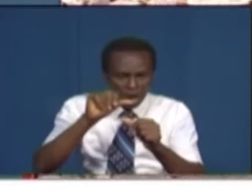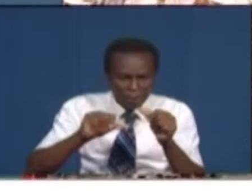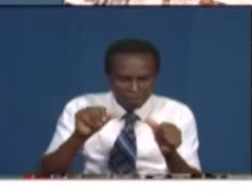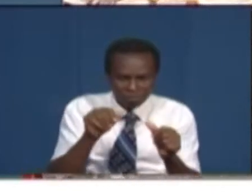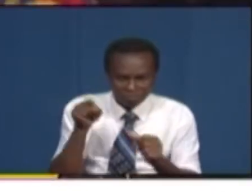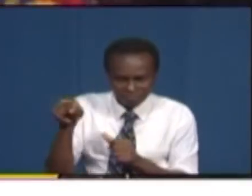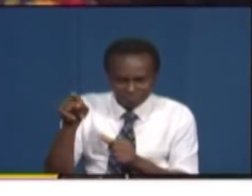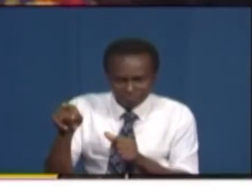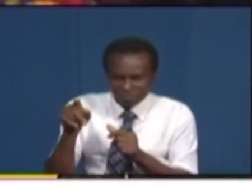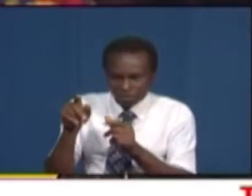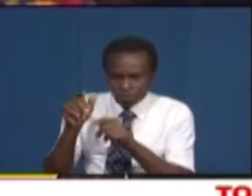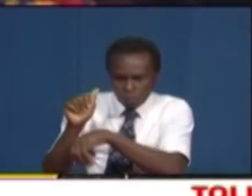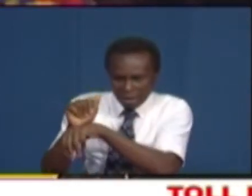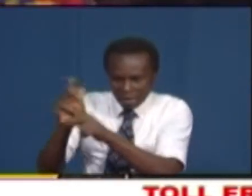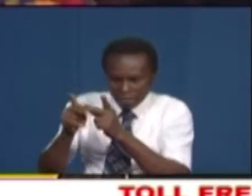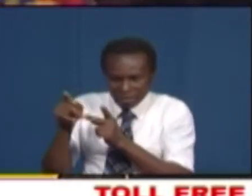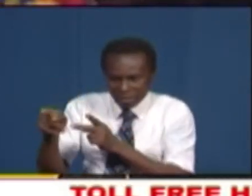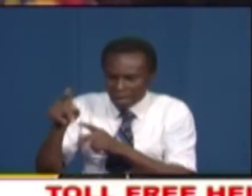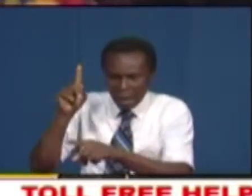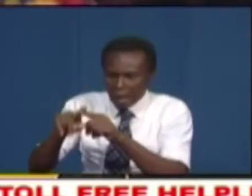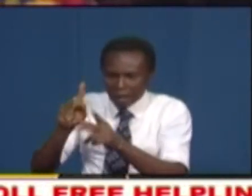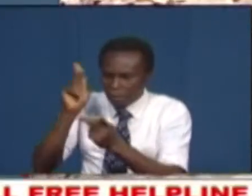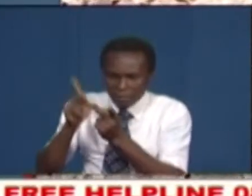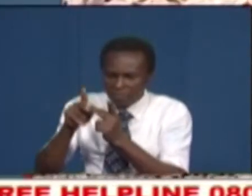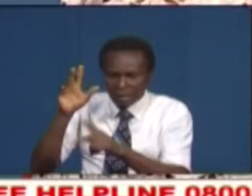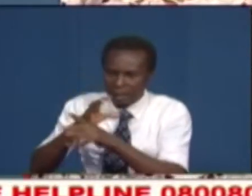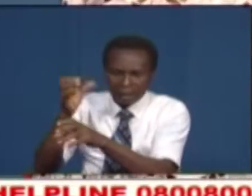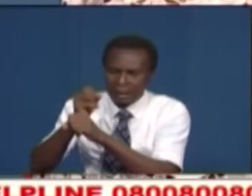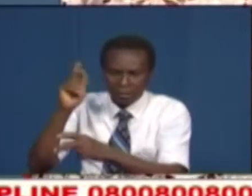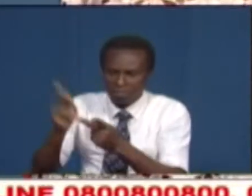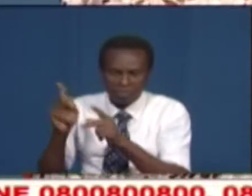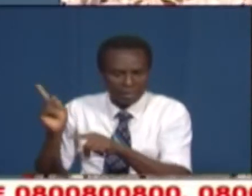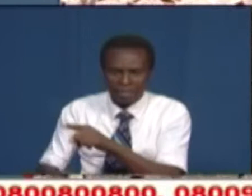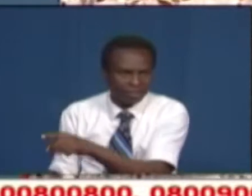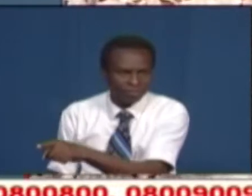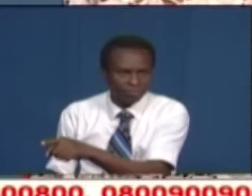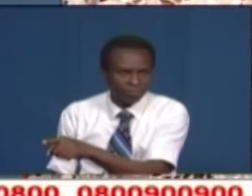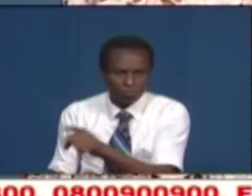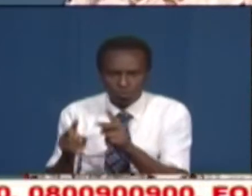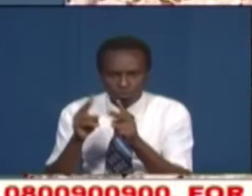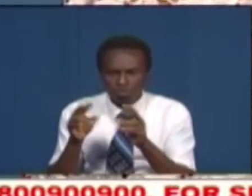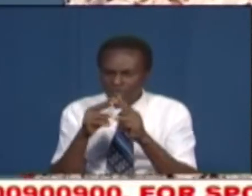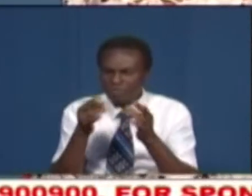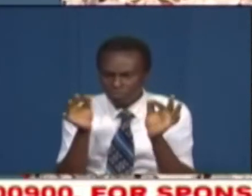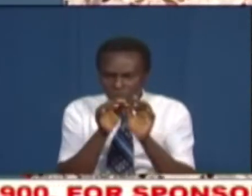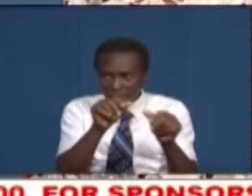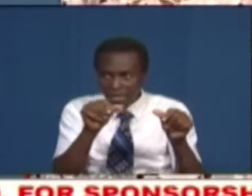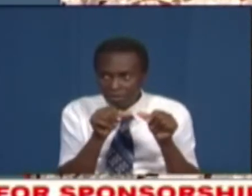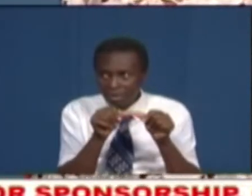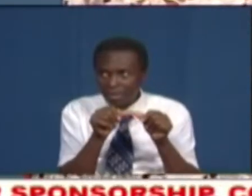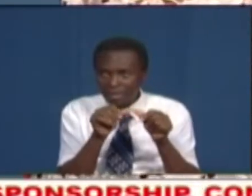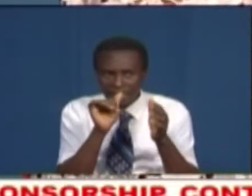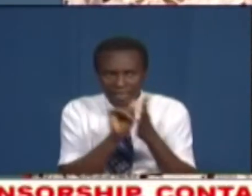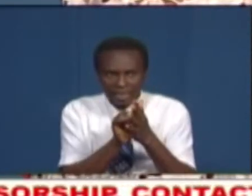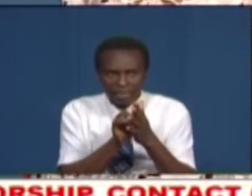that they occupy, we can never get it right. It could be anybody. You understand? So that is one area that WFP is